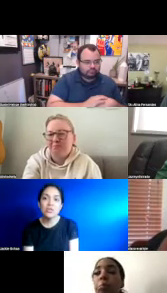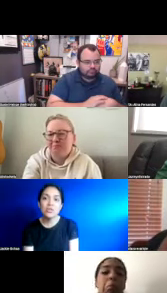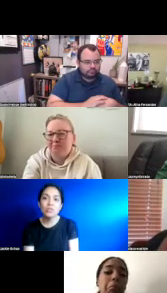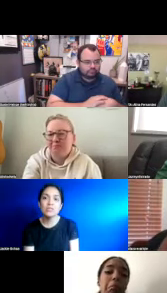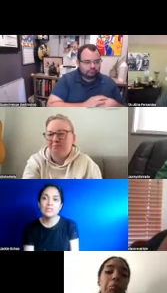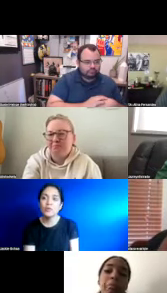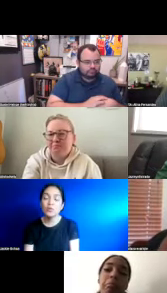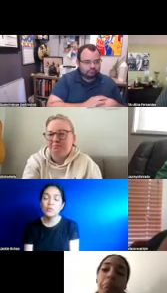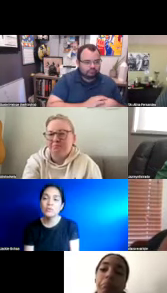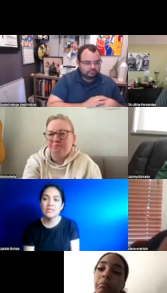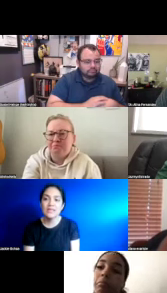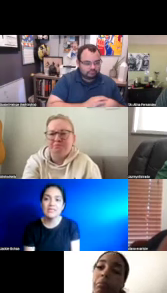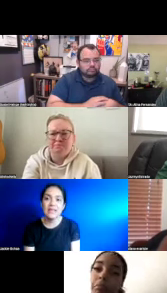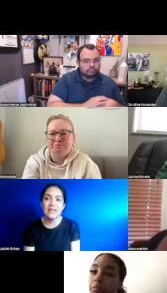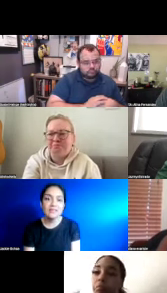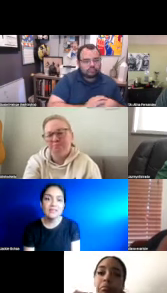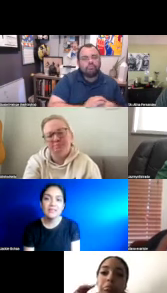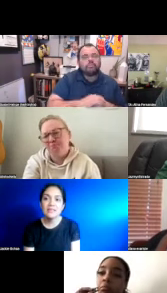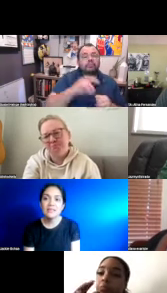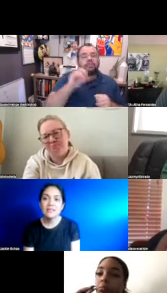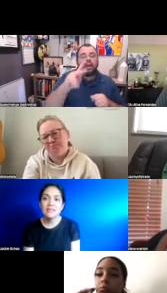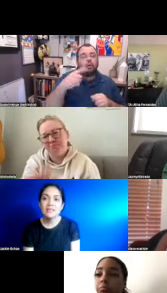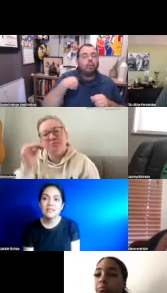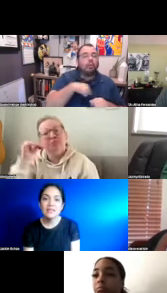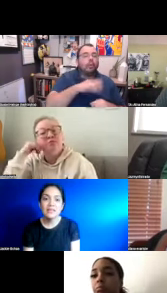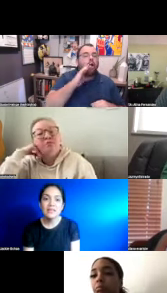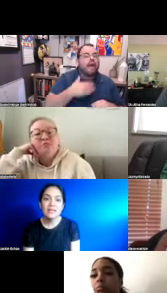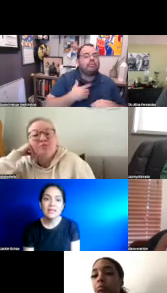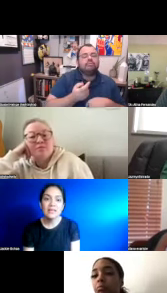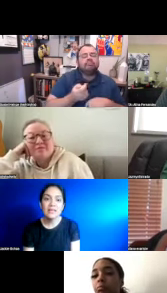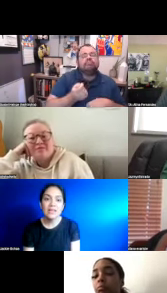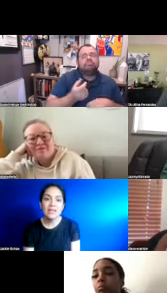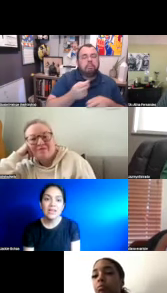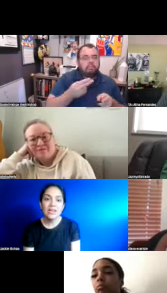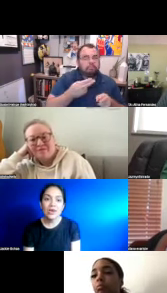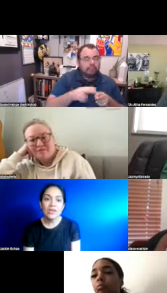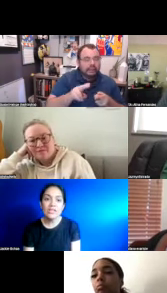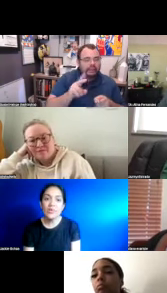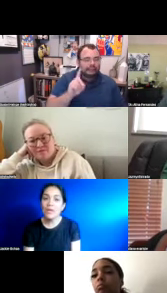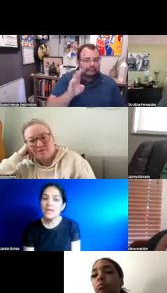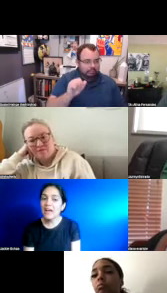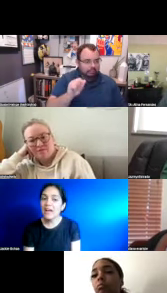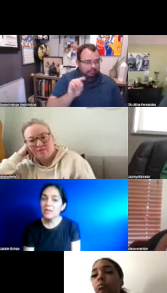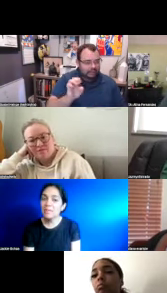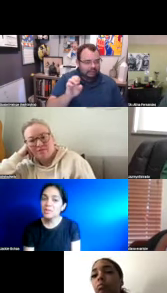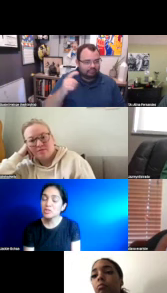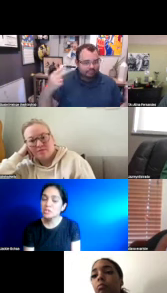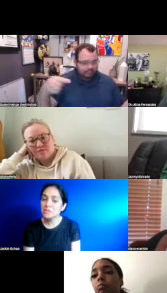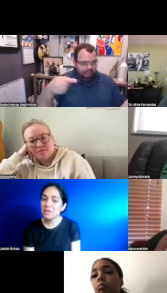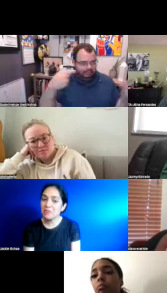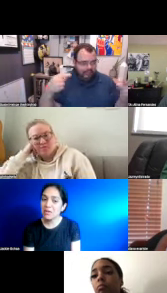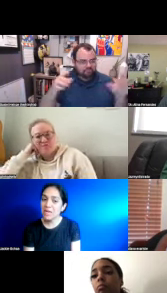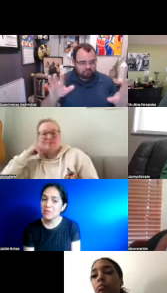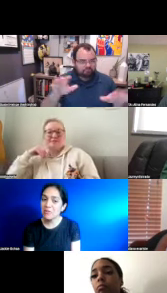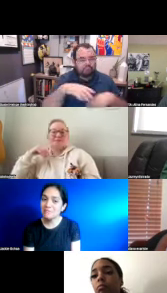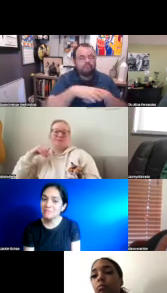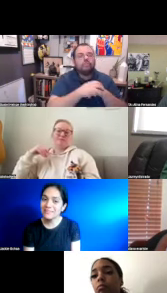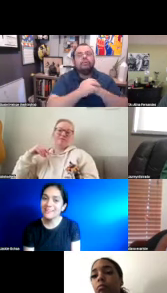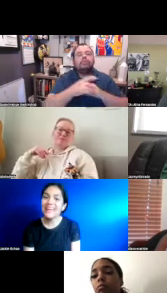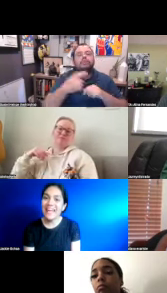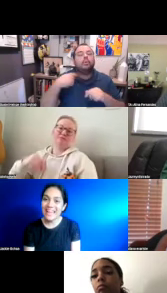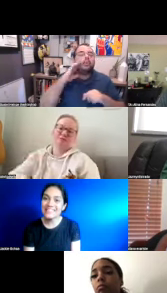in Zoom with different rooms and things like that? Okay, so we can have maybe a short debate right